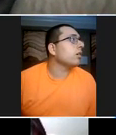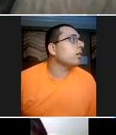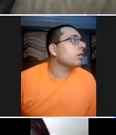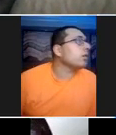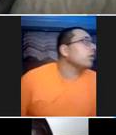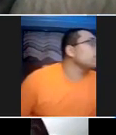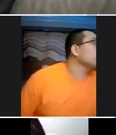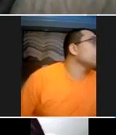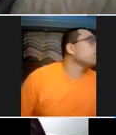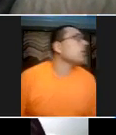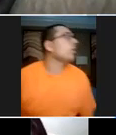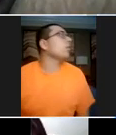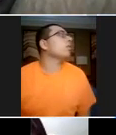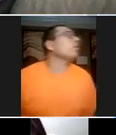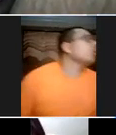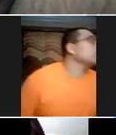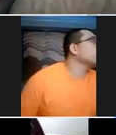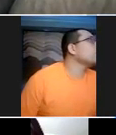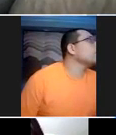important to learn to